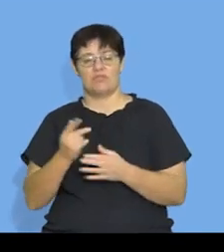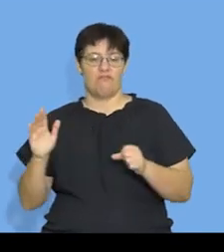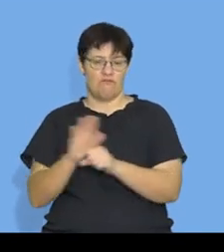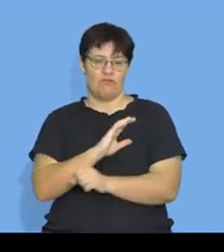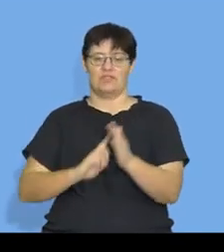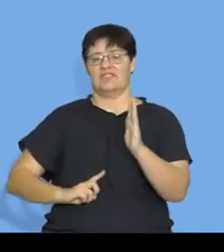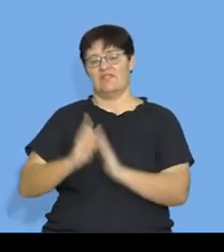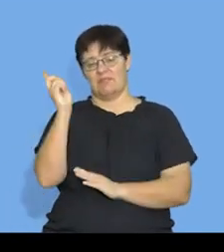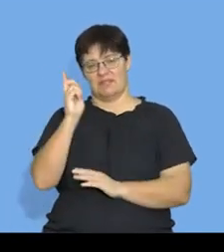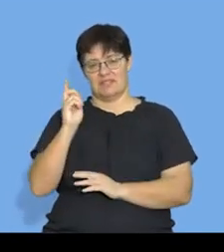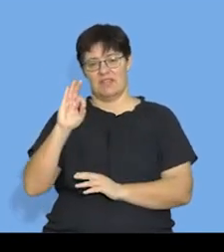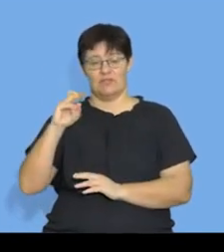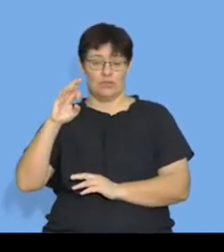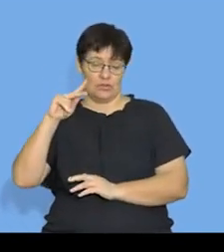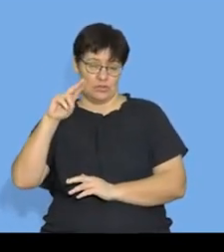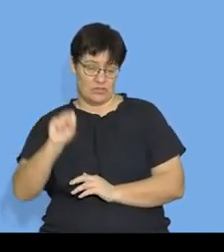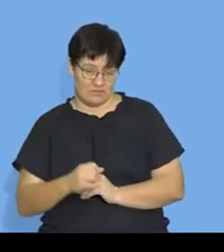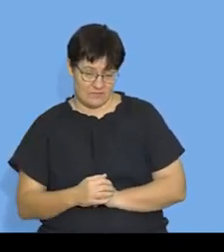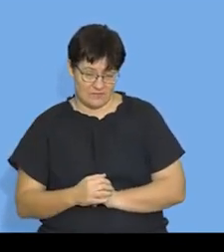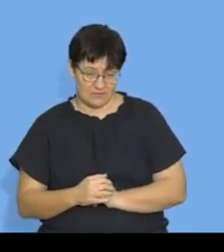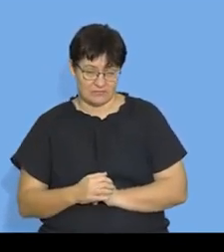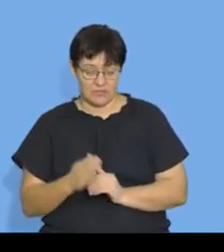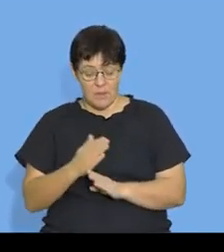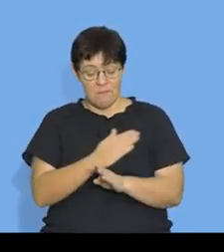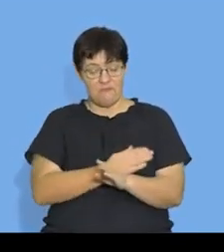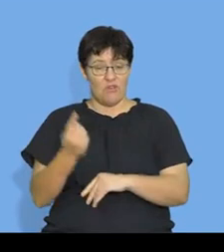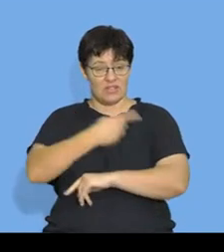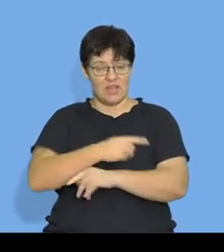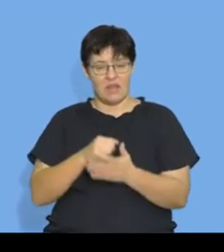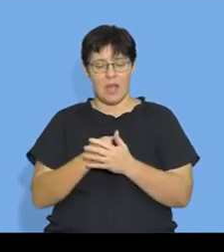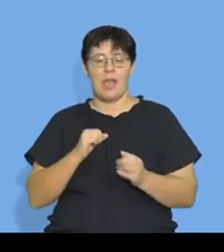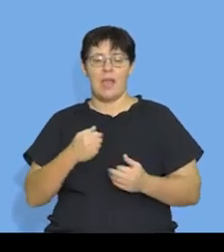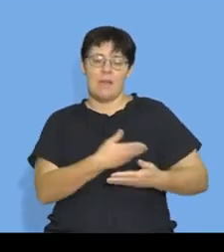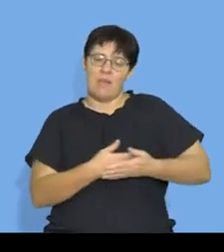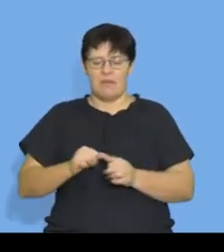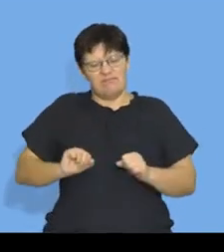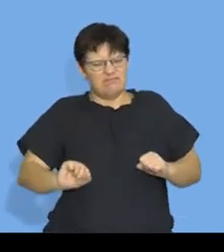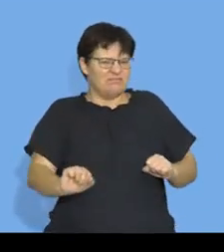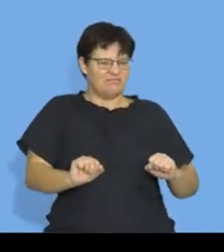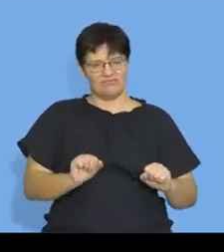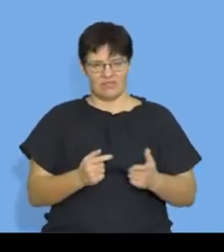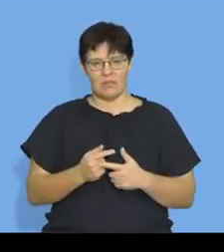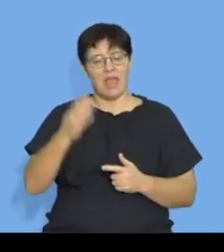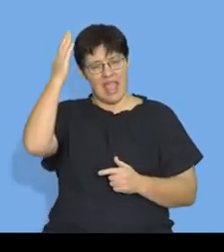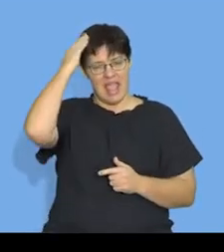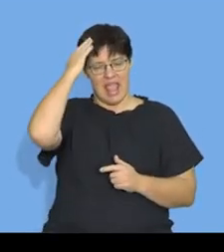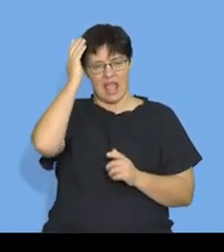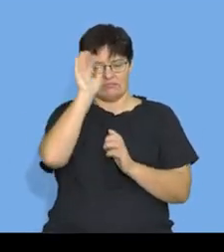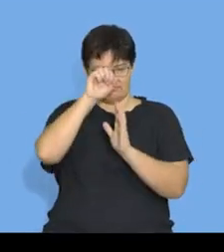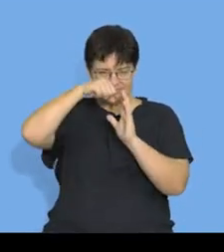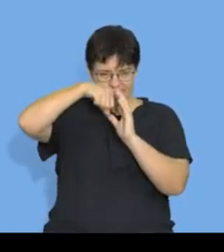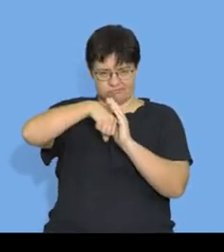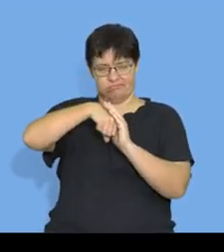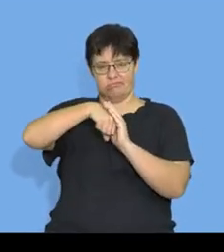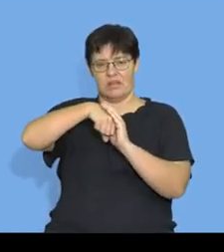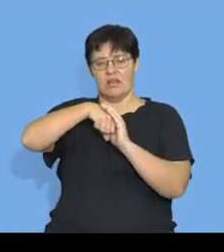complete development of a fetus. A few days before the birth, the baby moves in such a way that the head